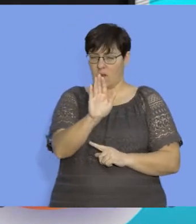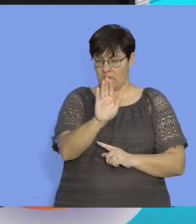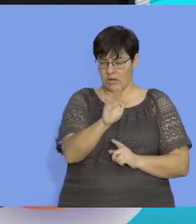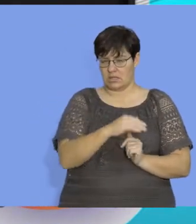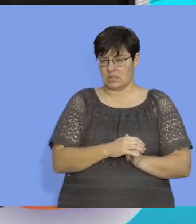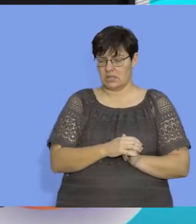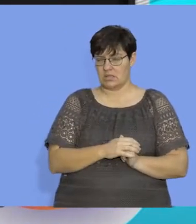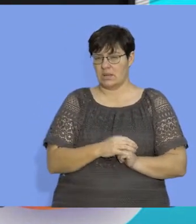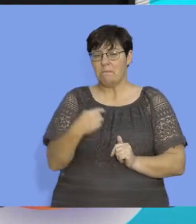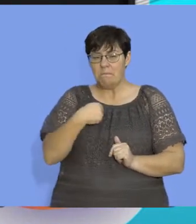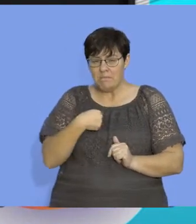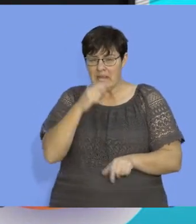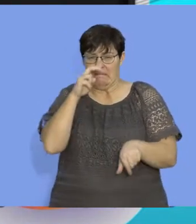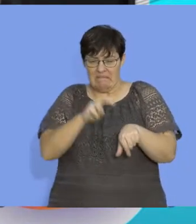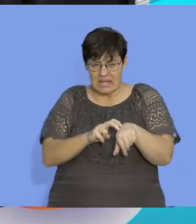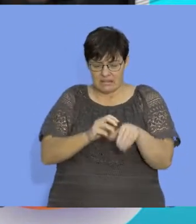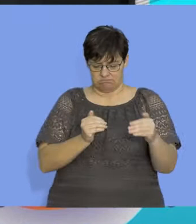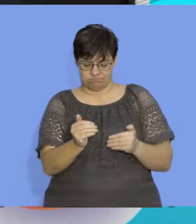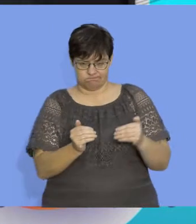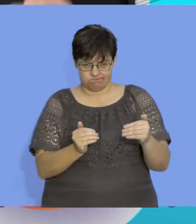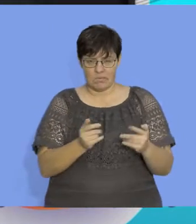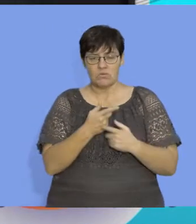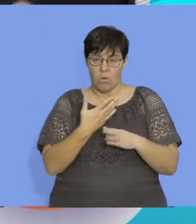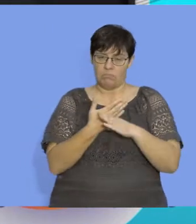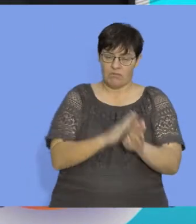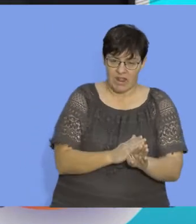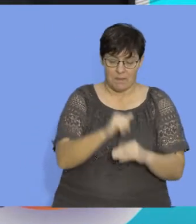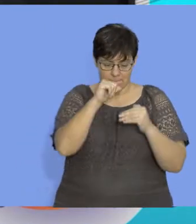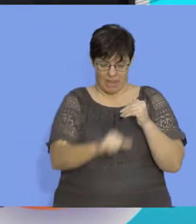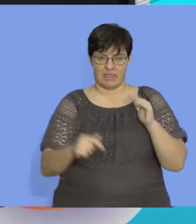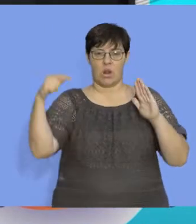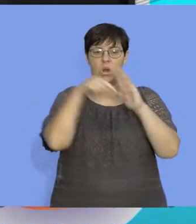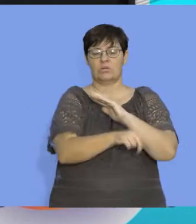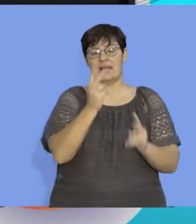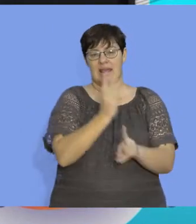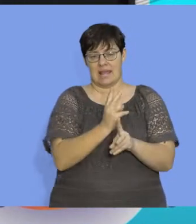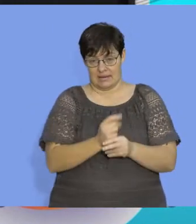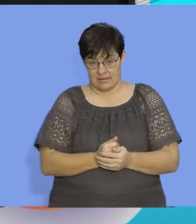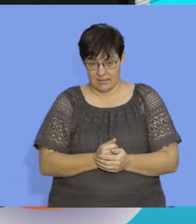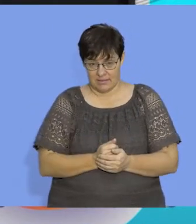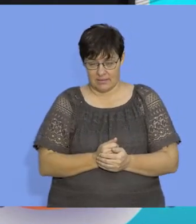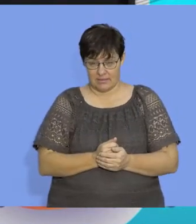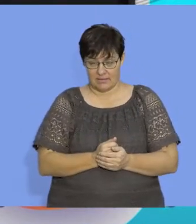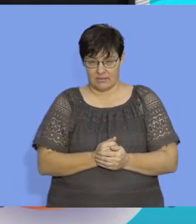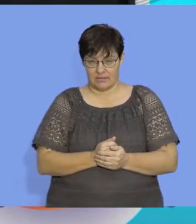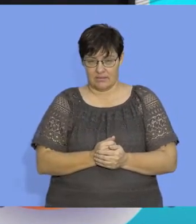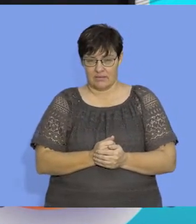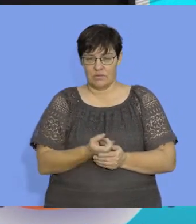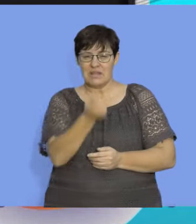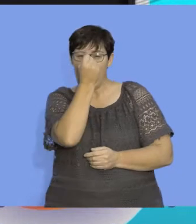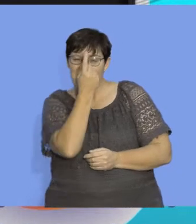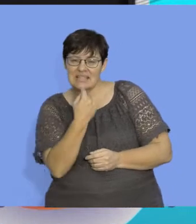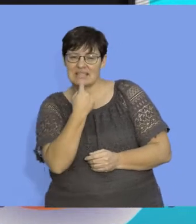what actions can we take to prevent that loss from occurring? So understand what we're